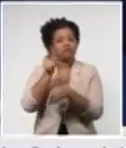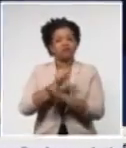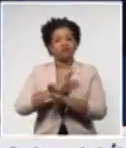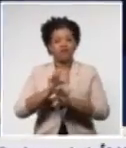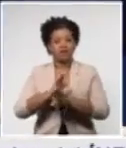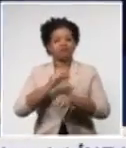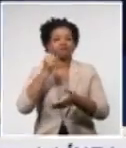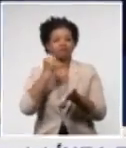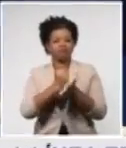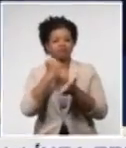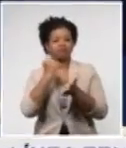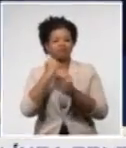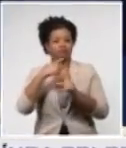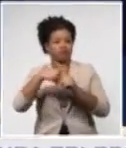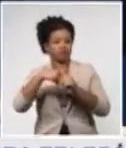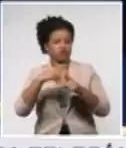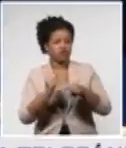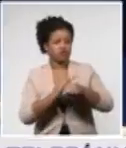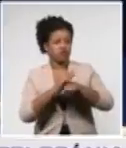accumulating